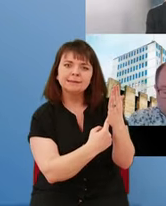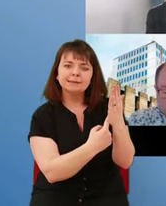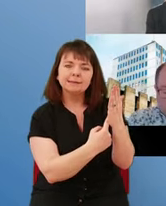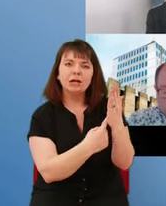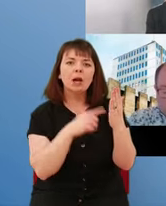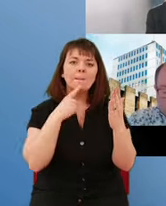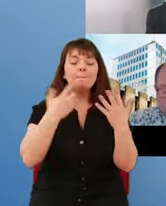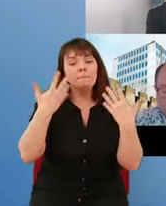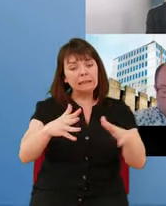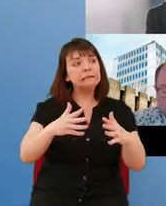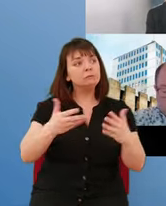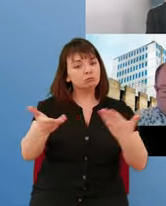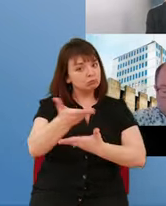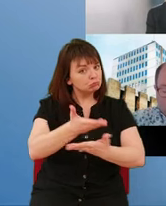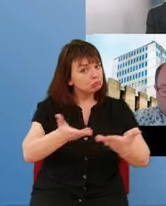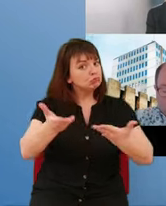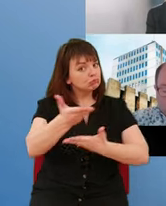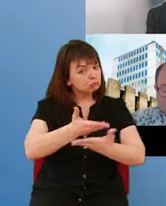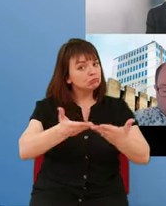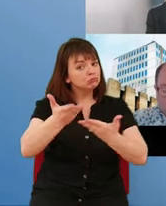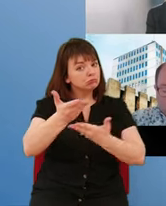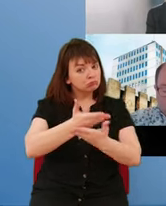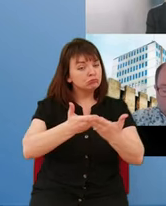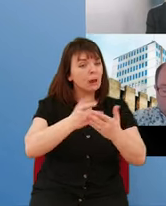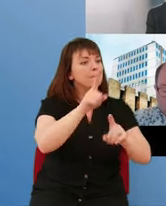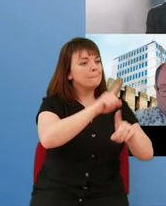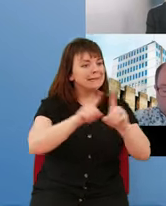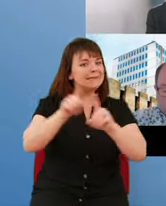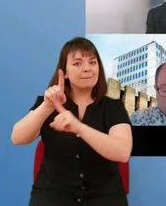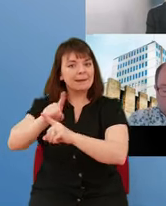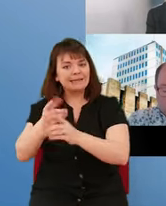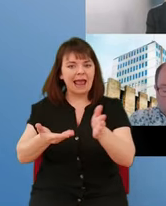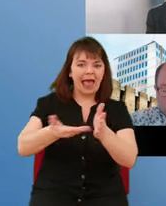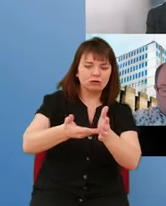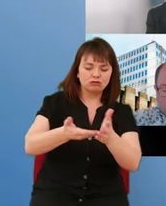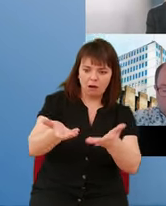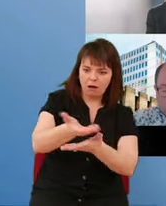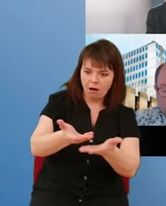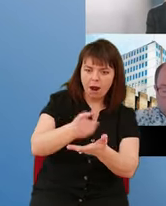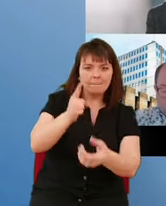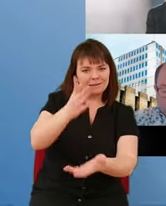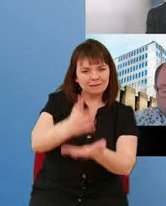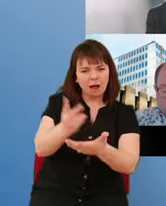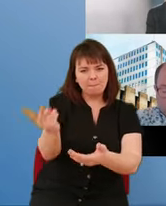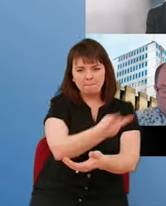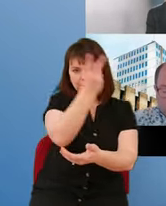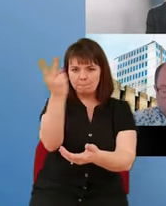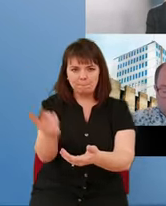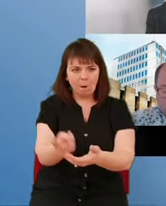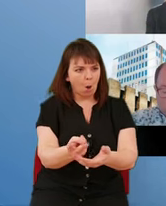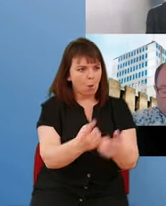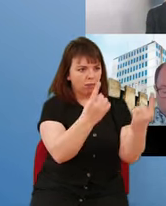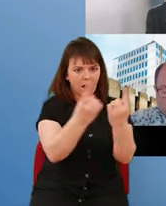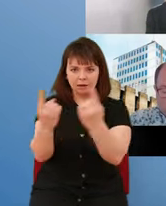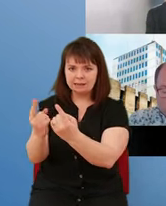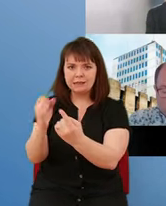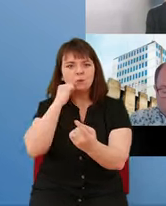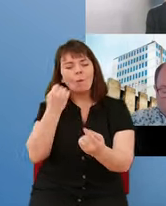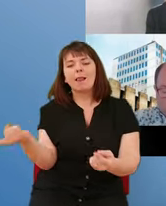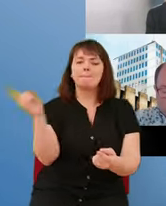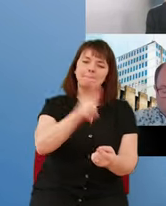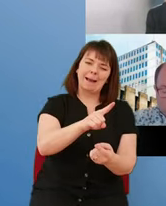go back to the next interface meeting, which Mark chairs for full discussion. And we'll update on